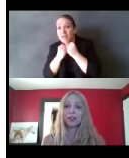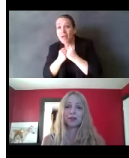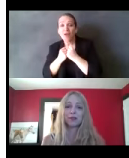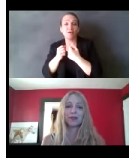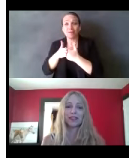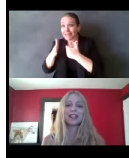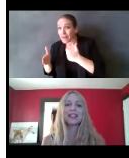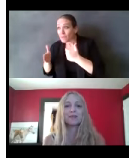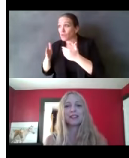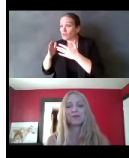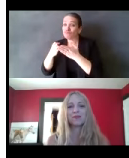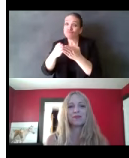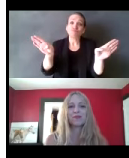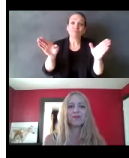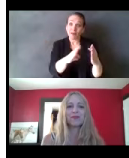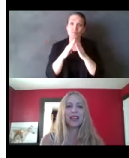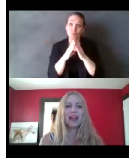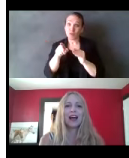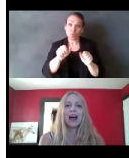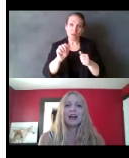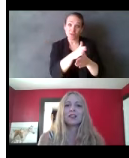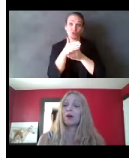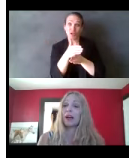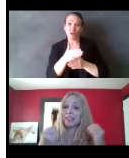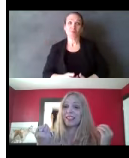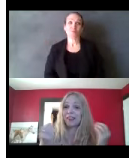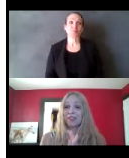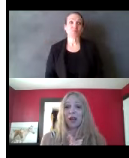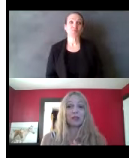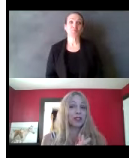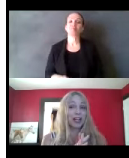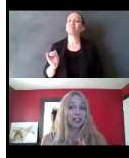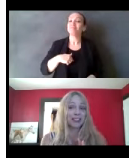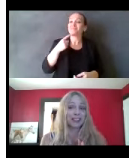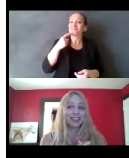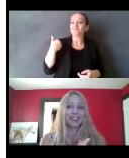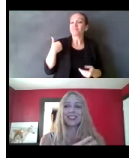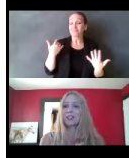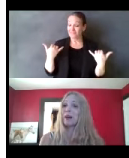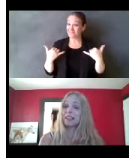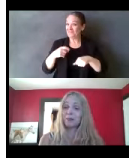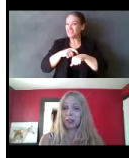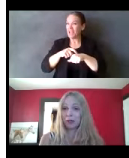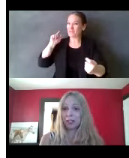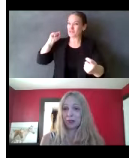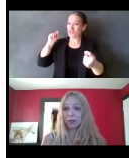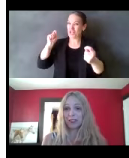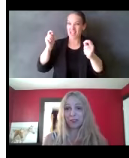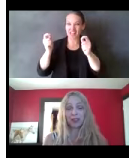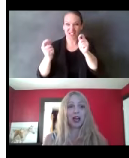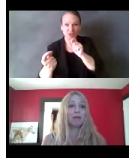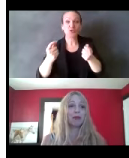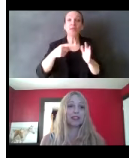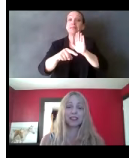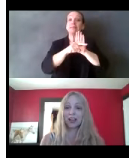So thank you. Next slide, please. So as I said, times are changing. Stigma is being reduced.